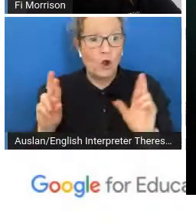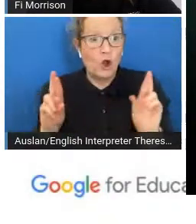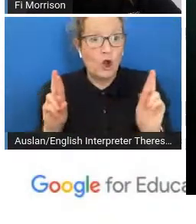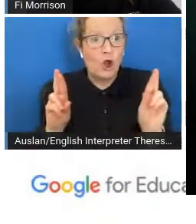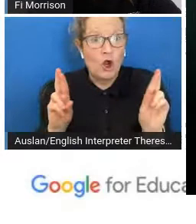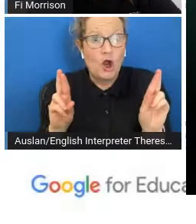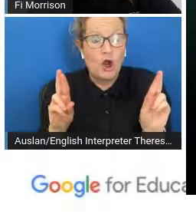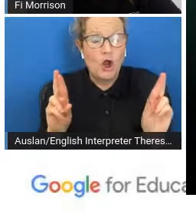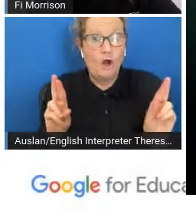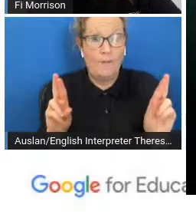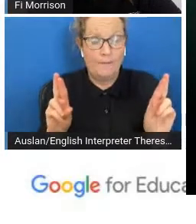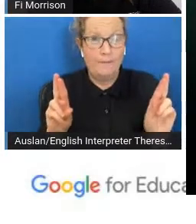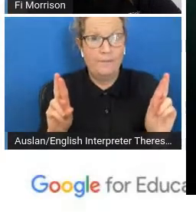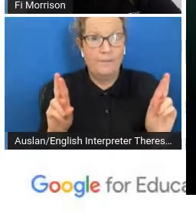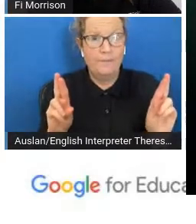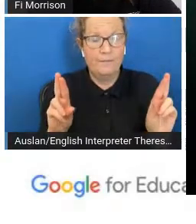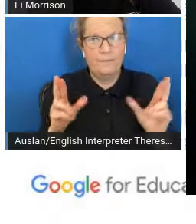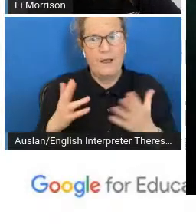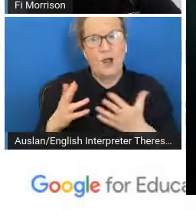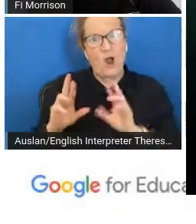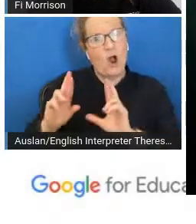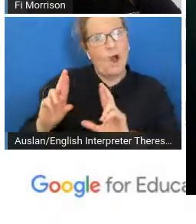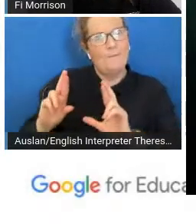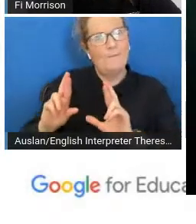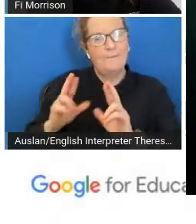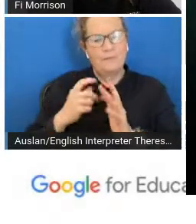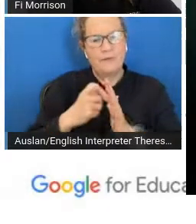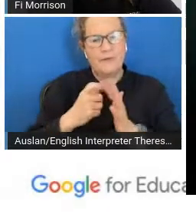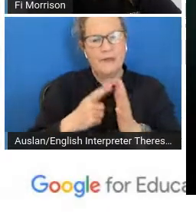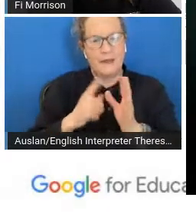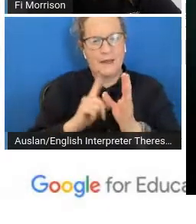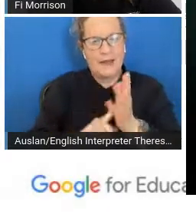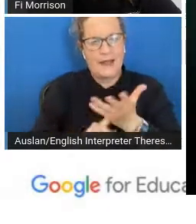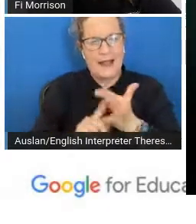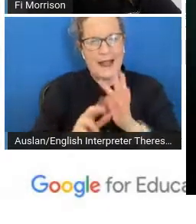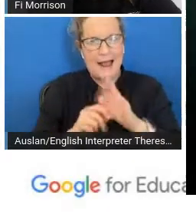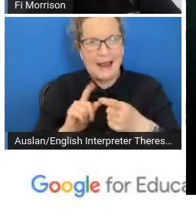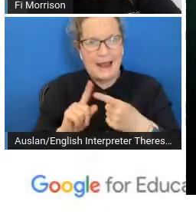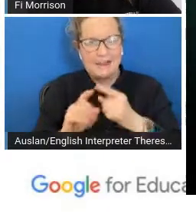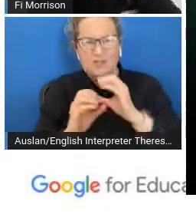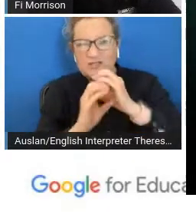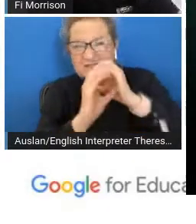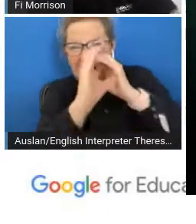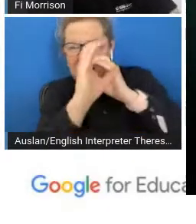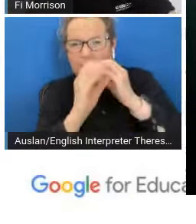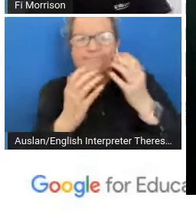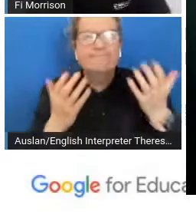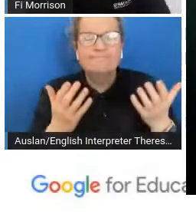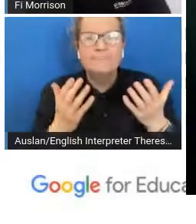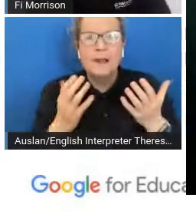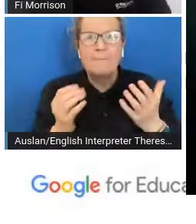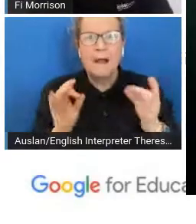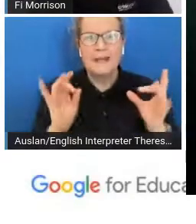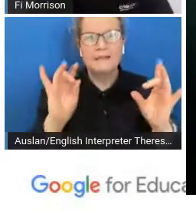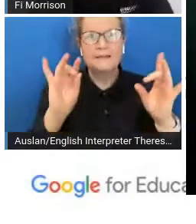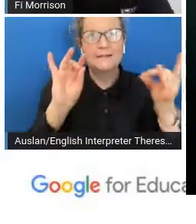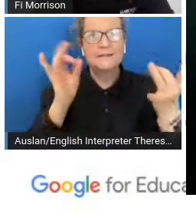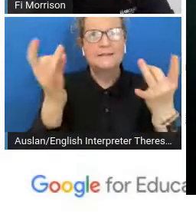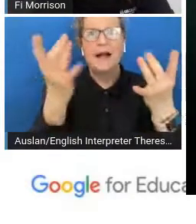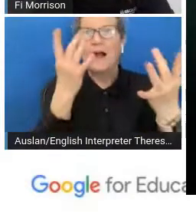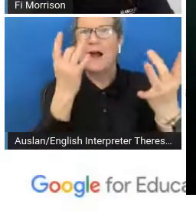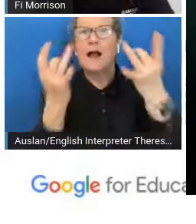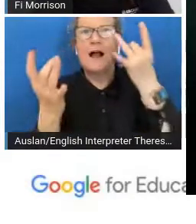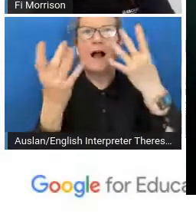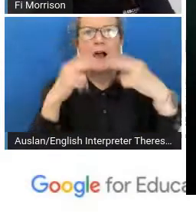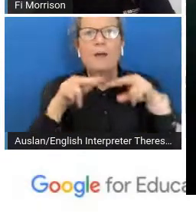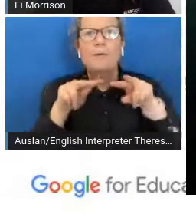is, Caitlin finally, not quite getting a telescope, but finally the stars are being brought to her, and that she can look to the